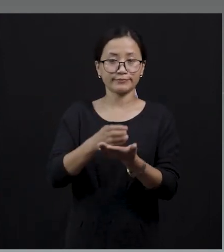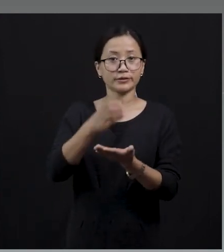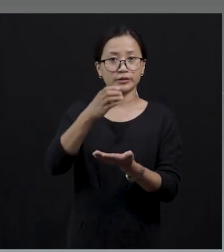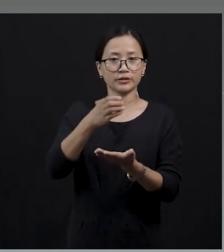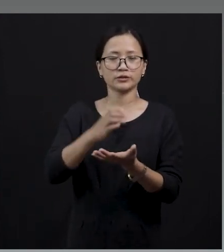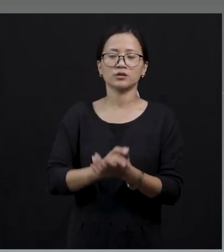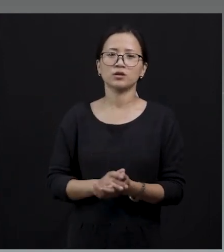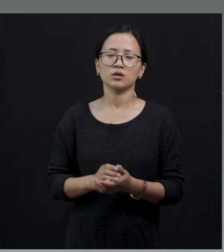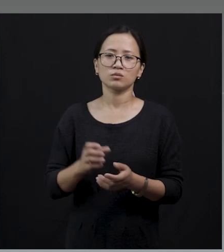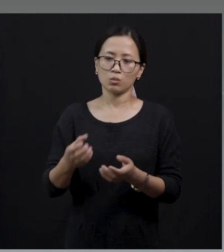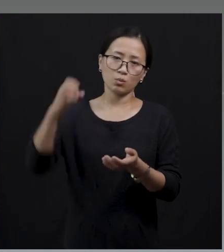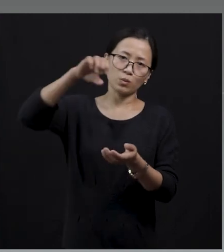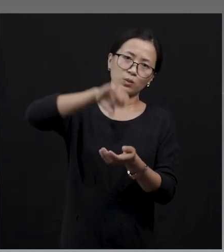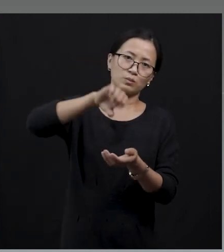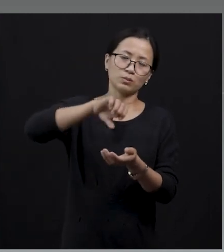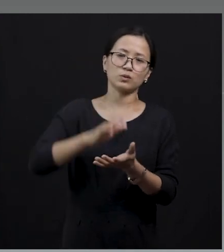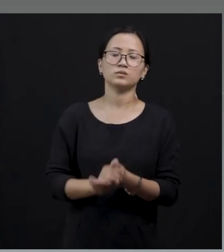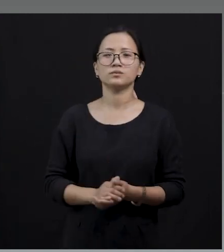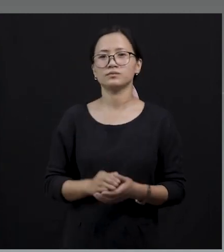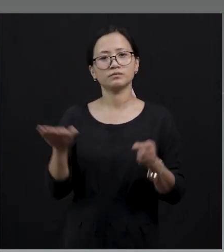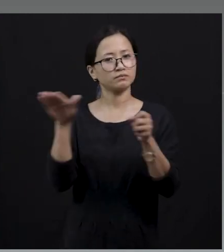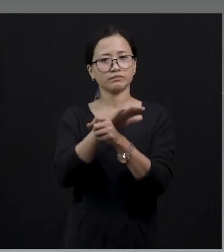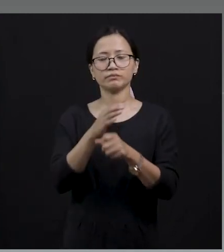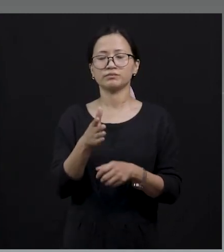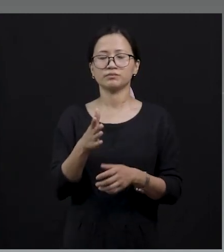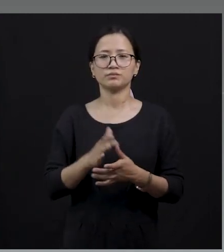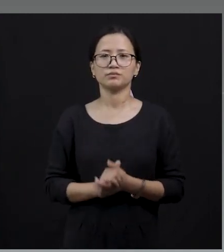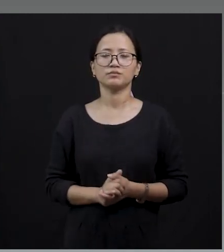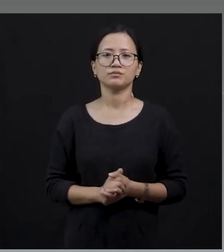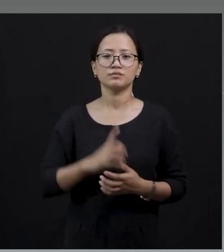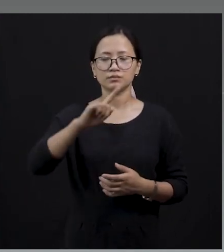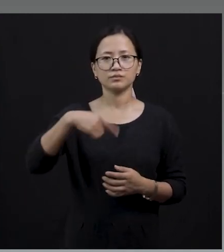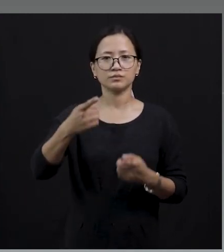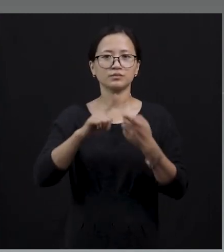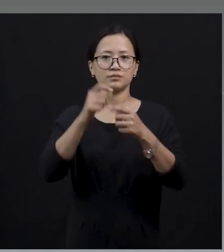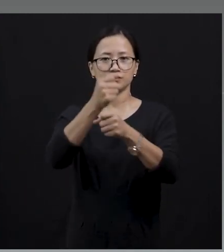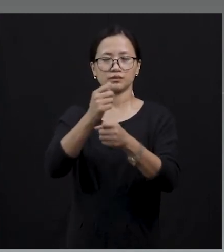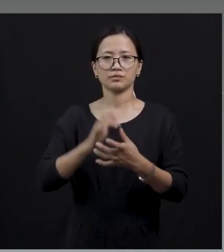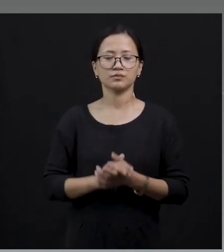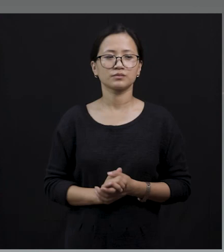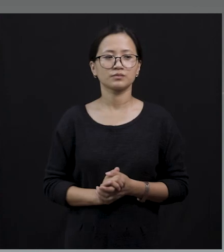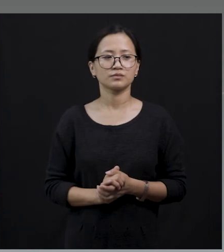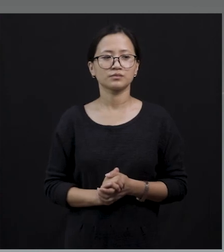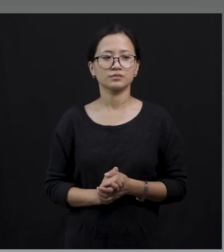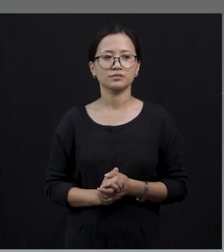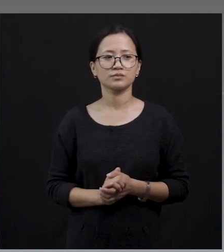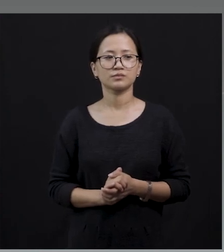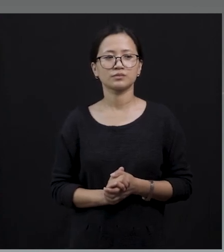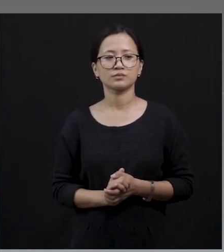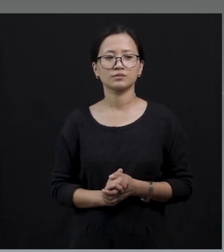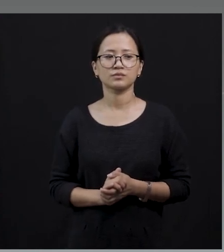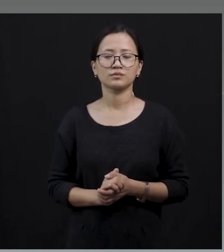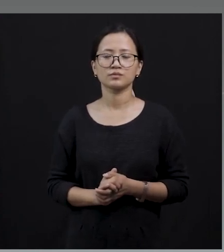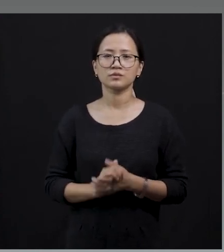the bottle, it will not fill up this bottle. All right. In the next example, the we can also say like